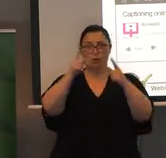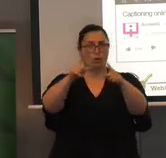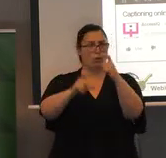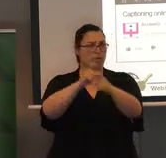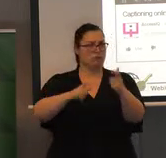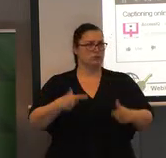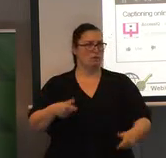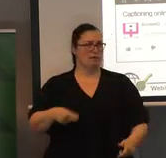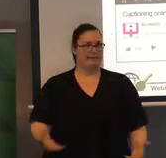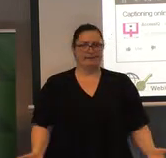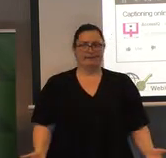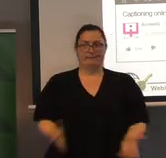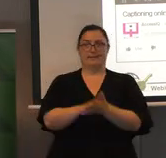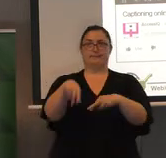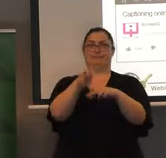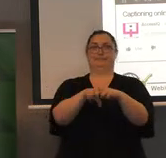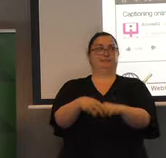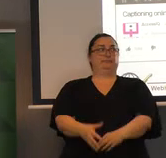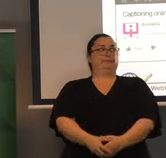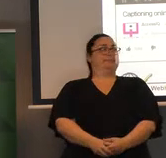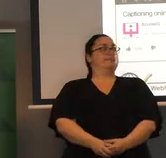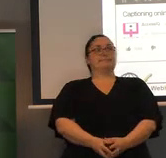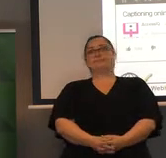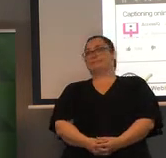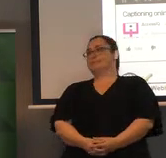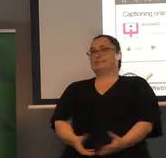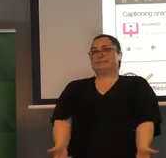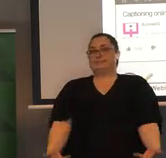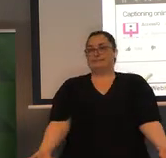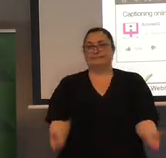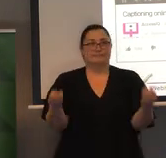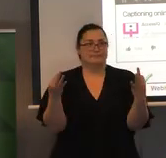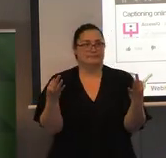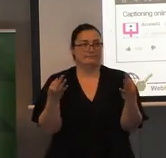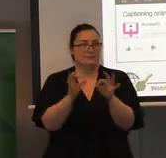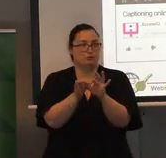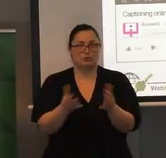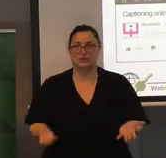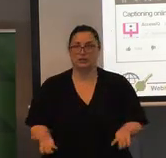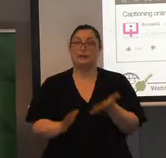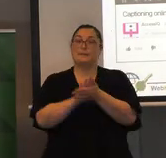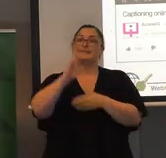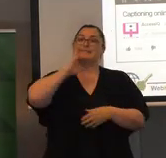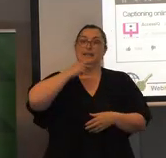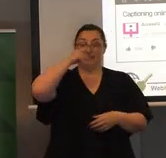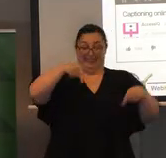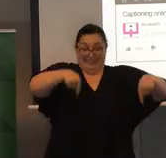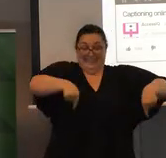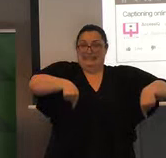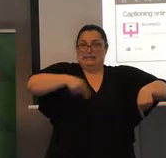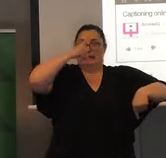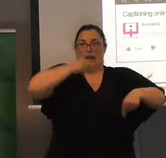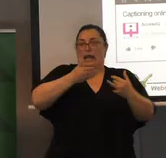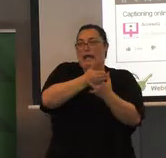to conferences? How are they going to get the information? So deaf people are going to actually be able to use this video and get